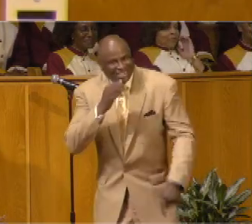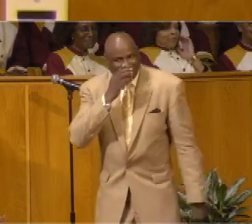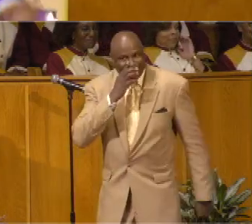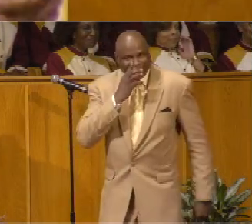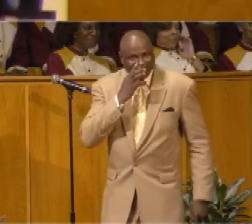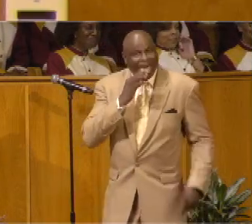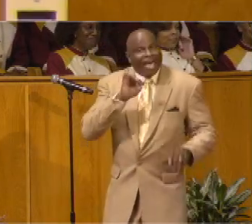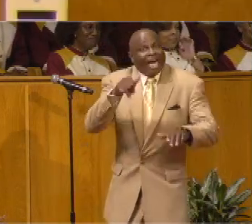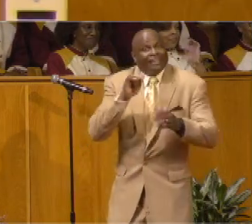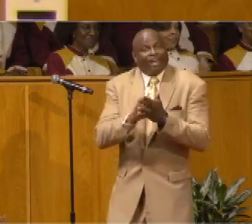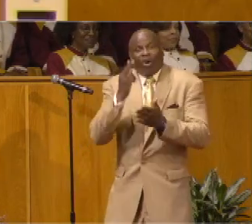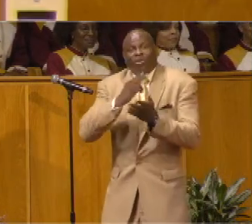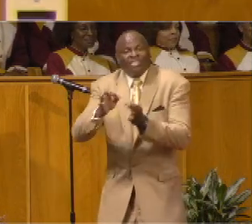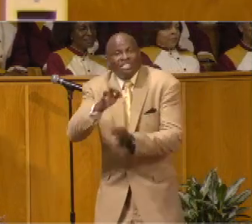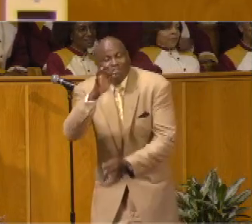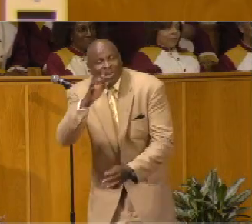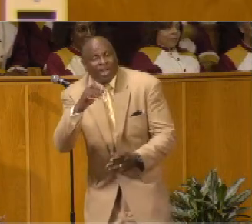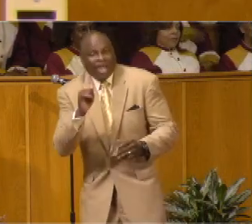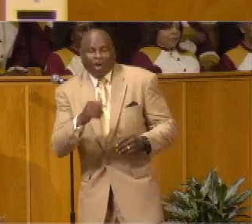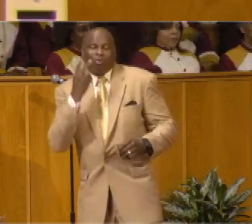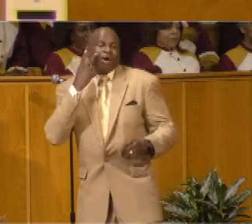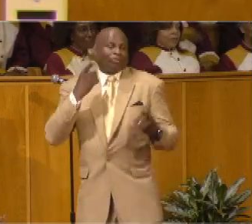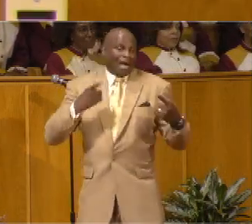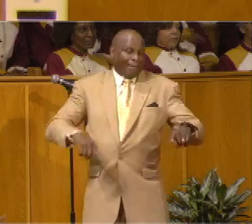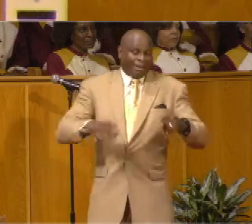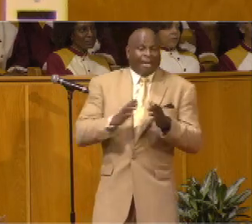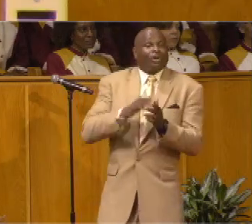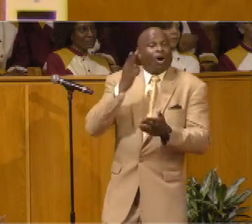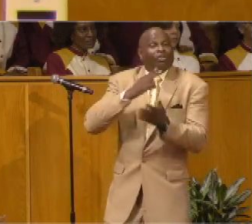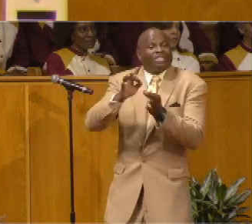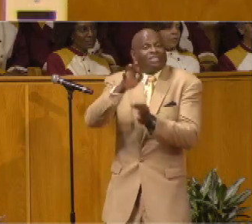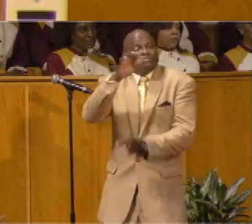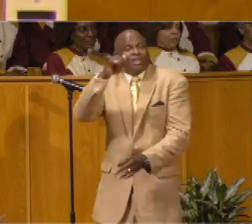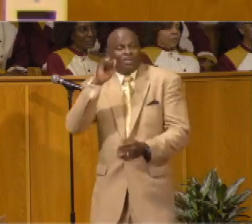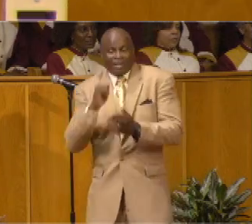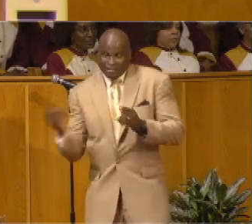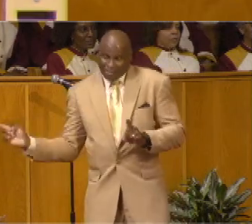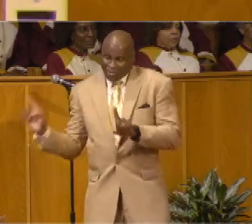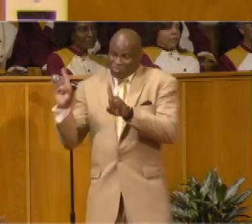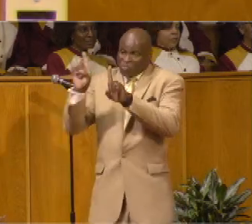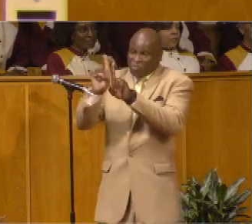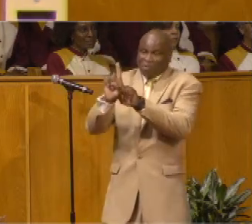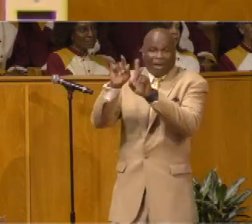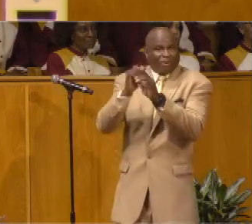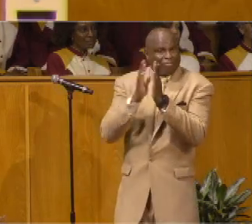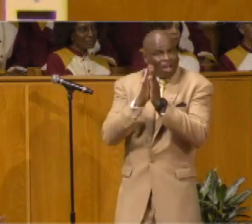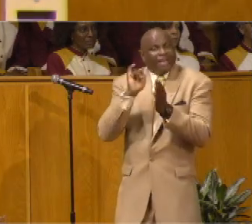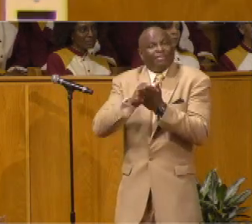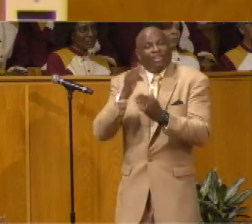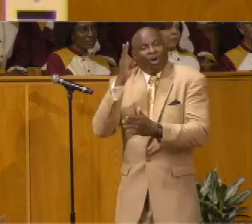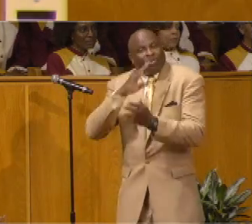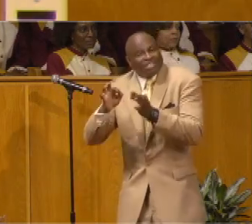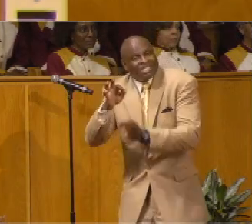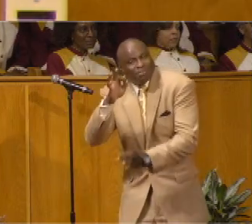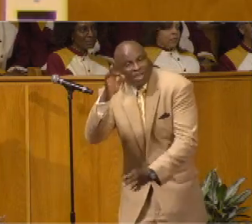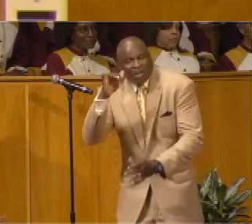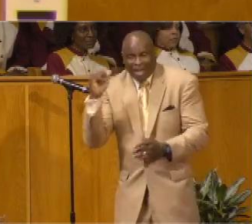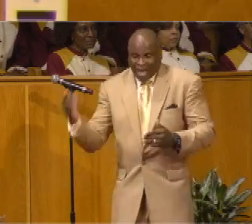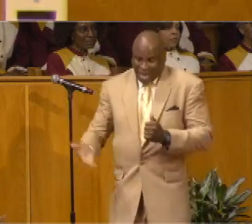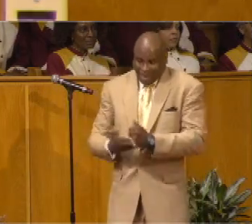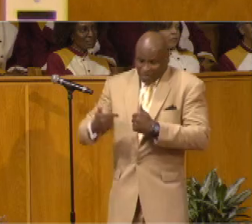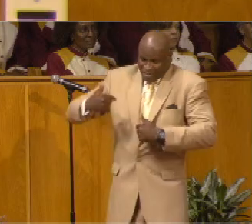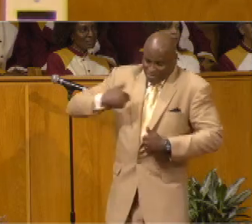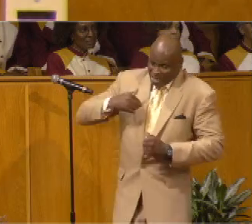He says that Holy Spirit, watch how deep this is. The Holy Spirit intercedes in prayer, which means the Holy Spirit helps